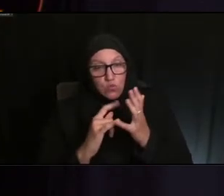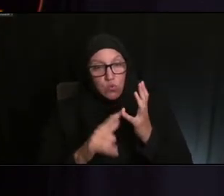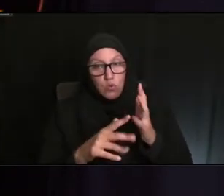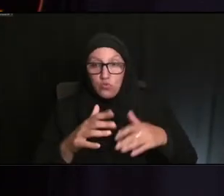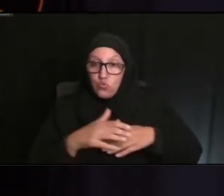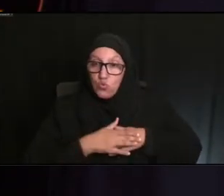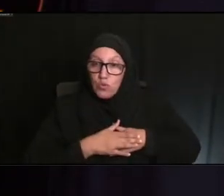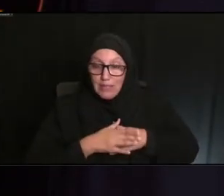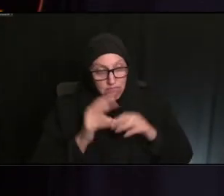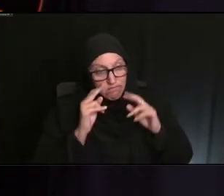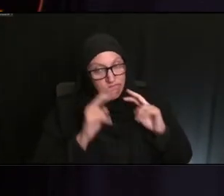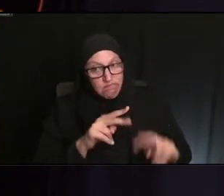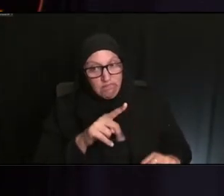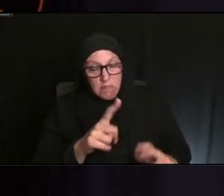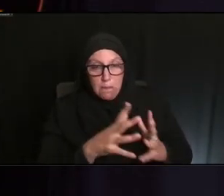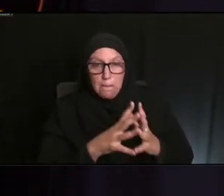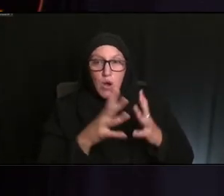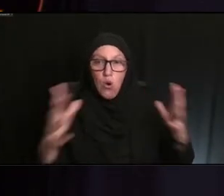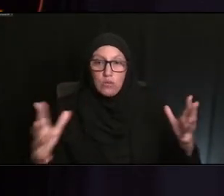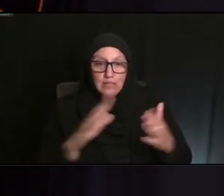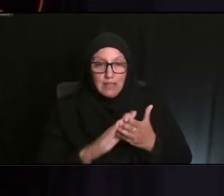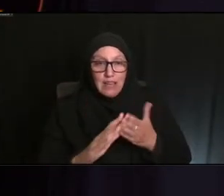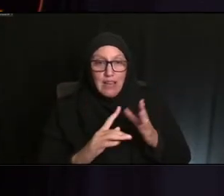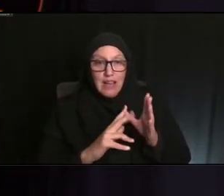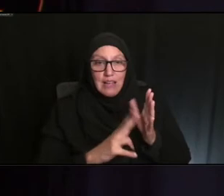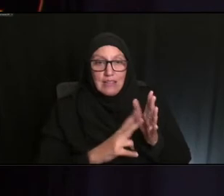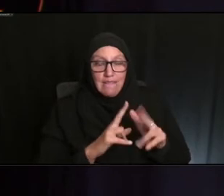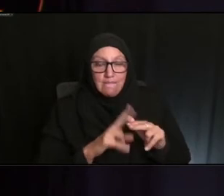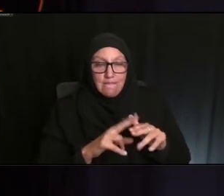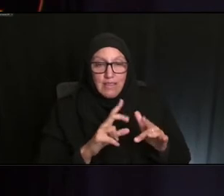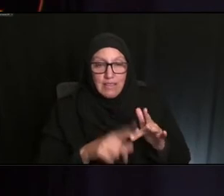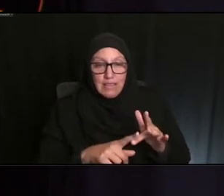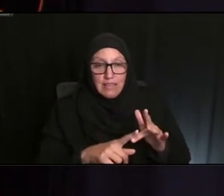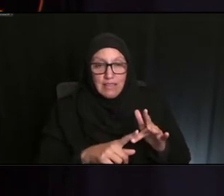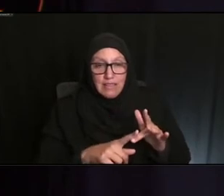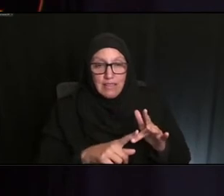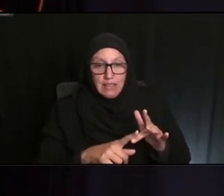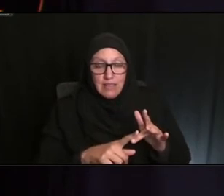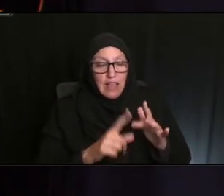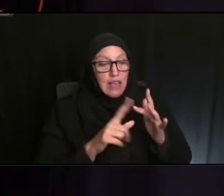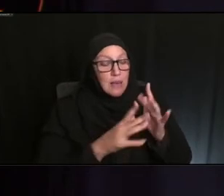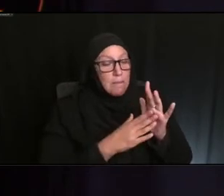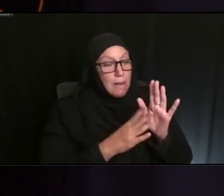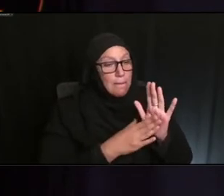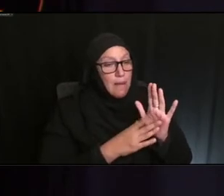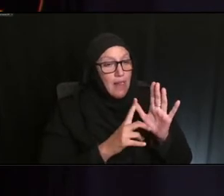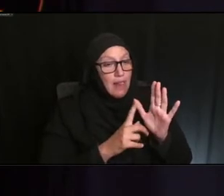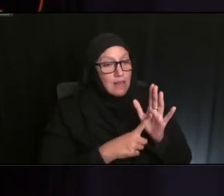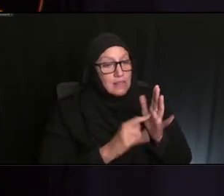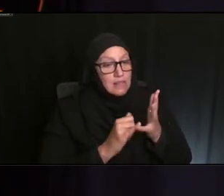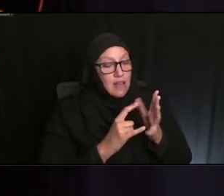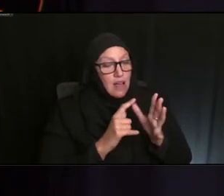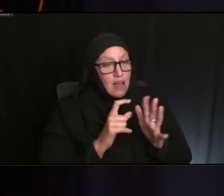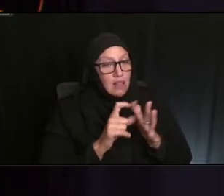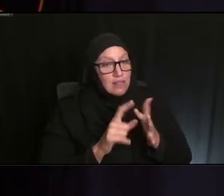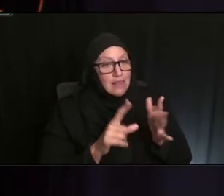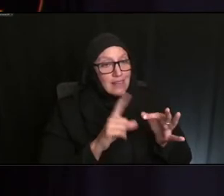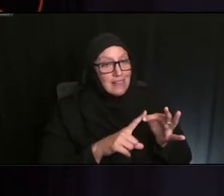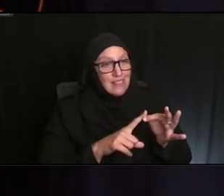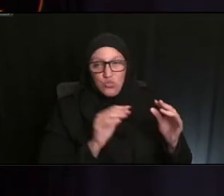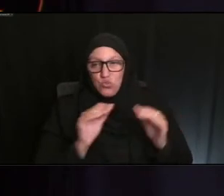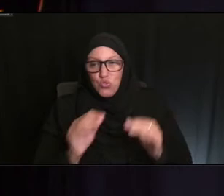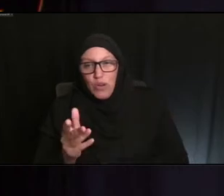most. He was the student of Imam al-Sadiq. Did you know that? But obviously, he studied with